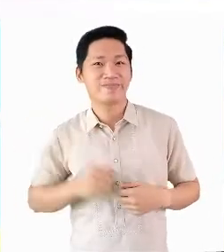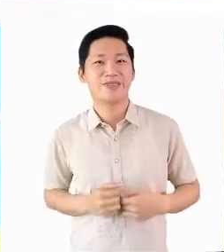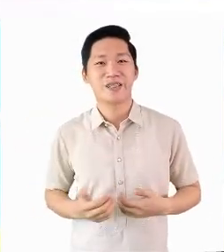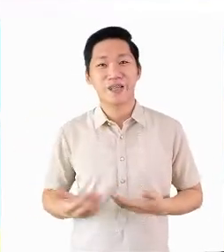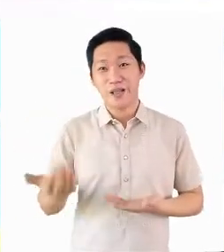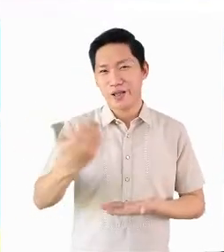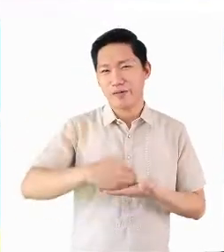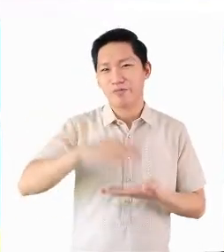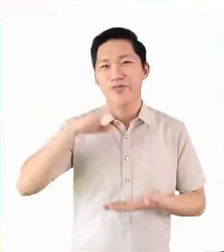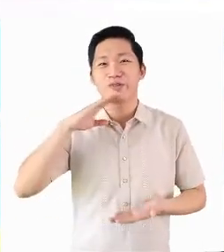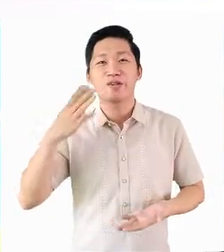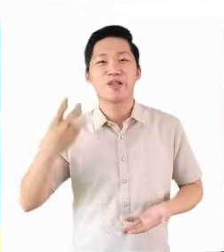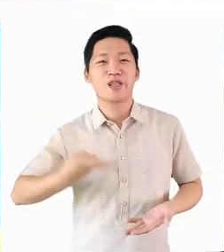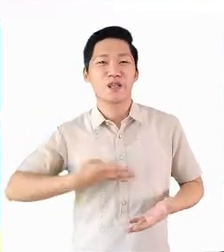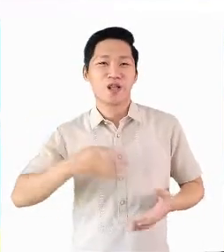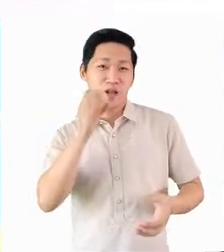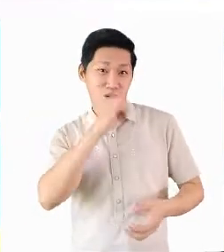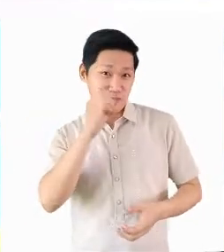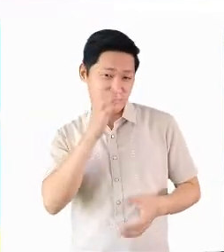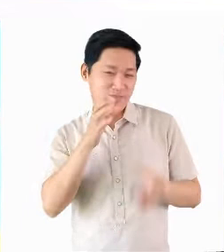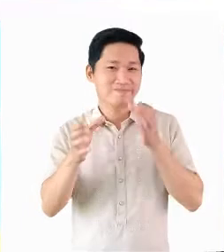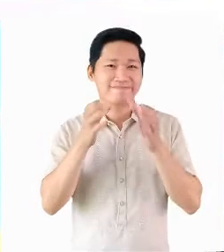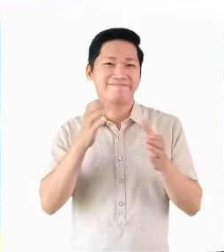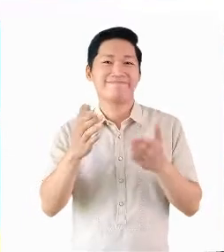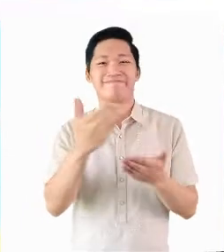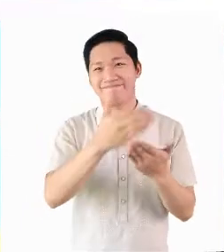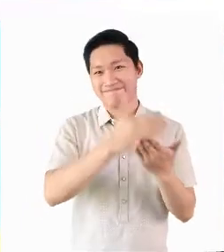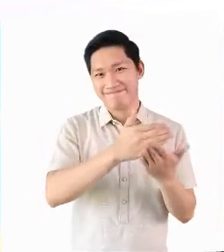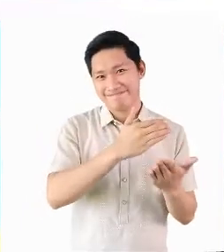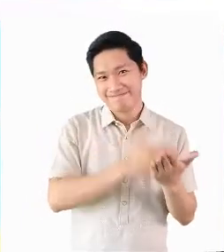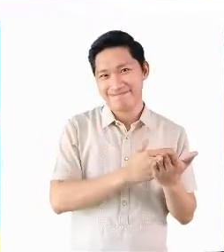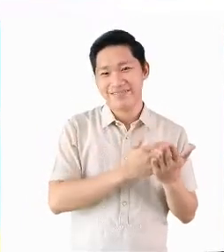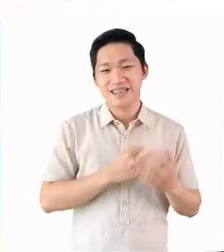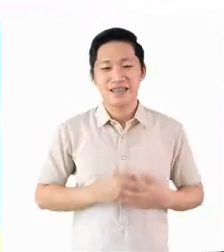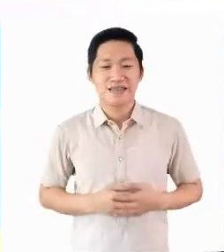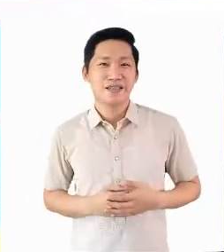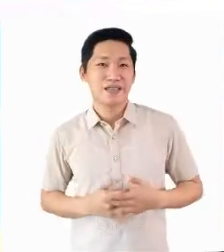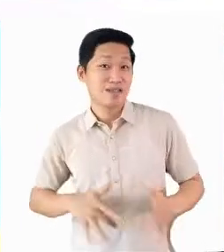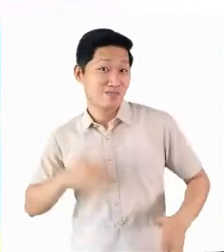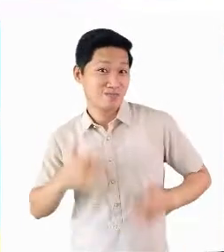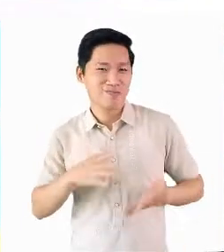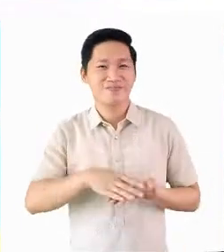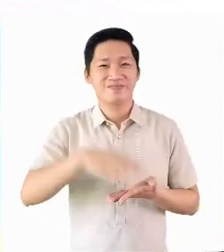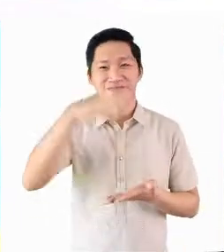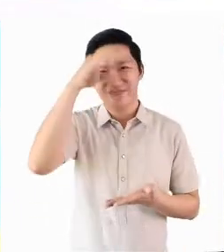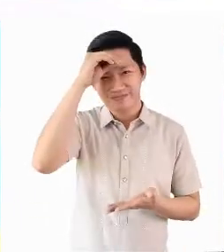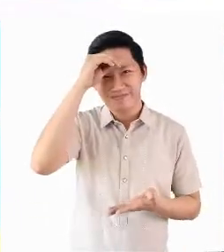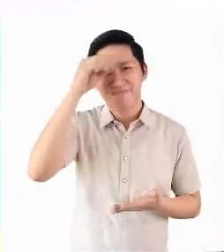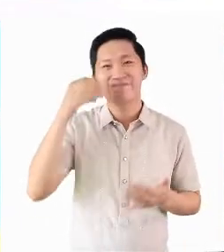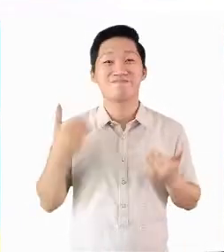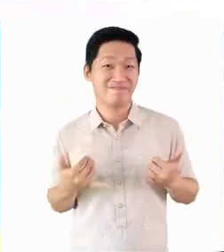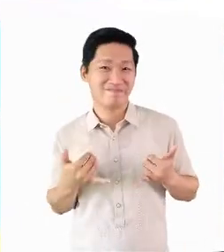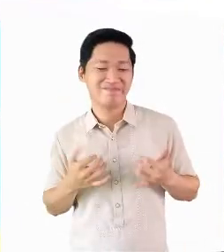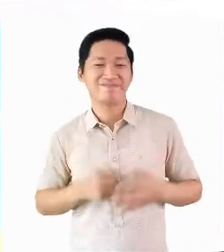back to our class in Oral Communication in Context. Are you excited to learn more?